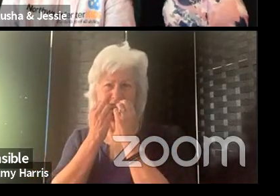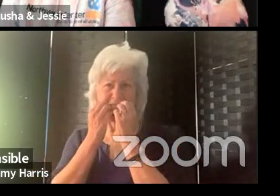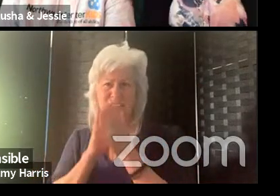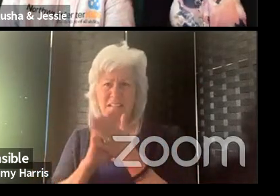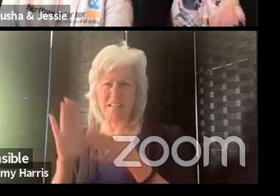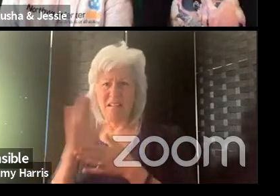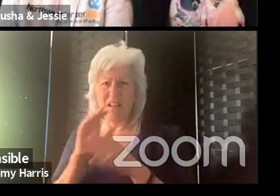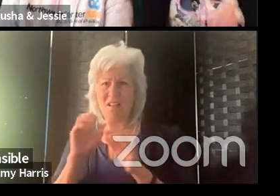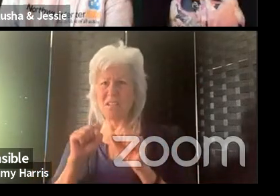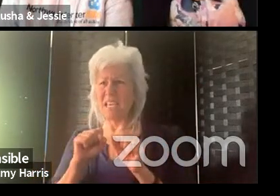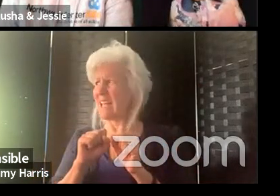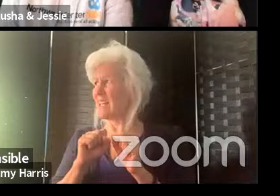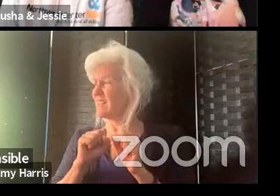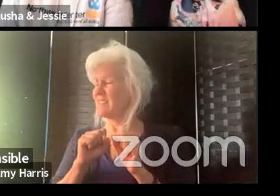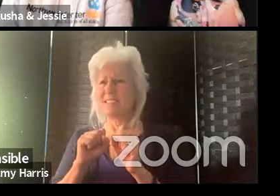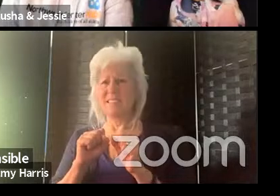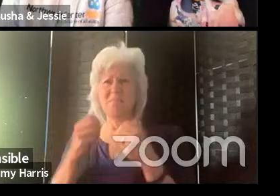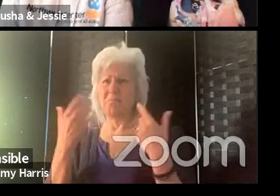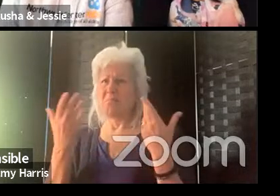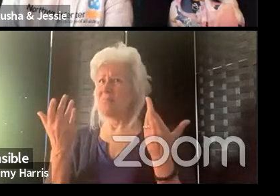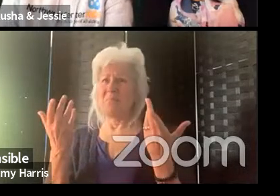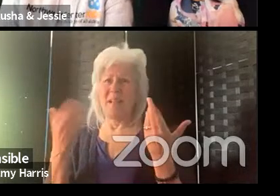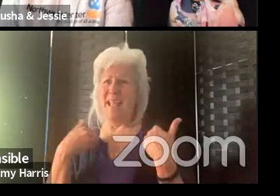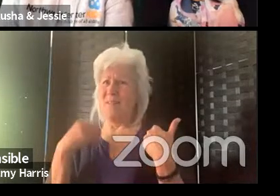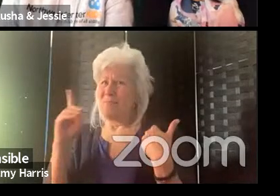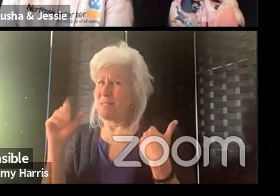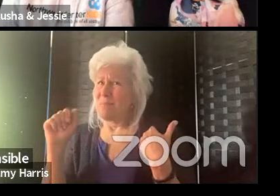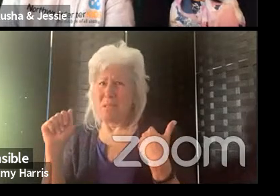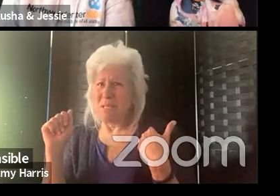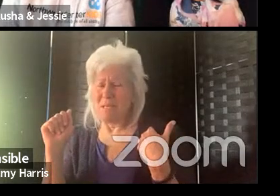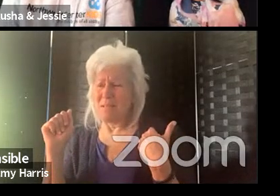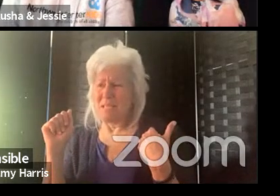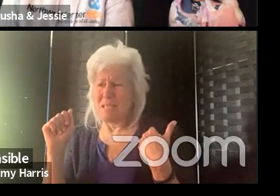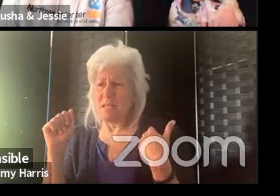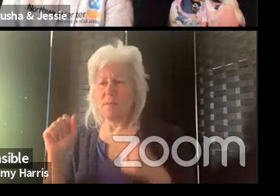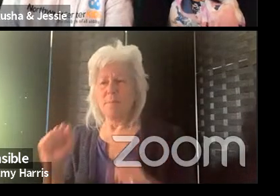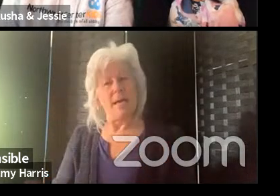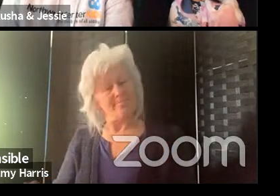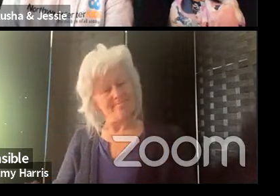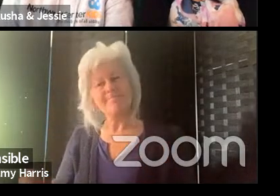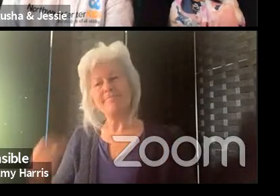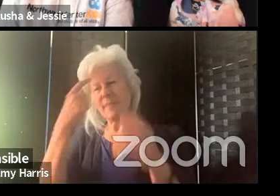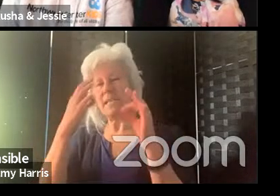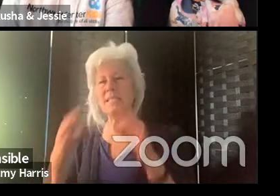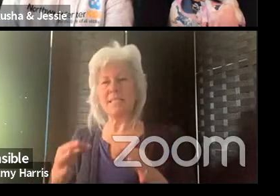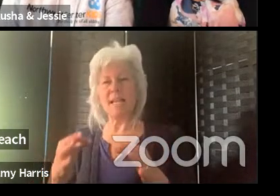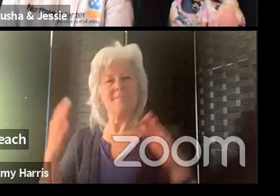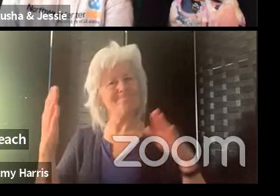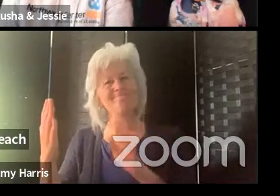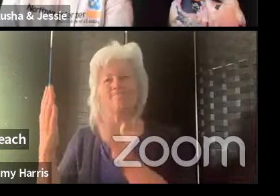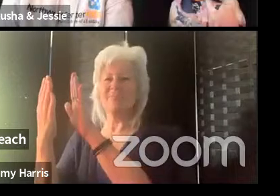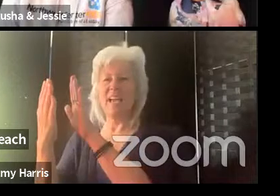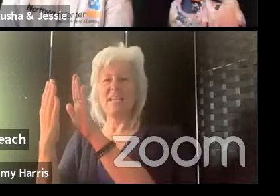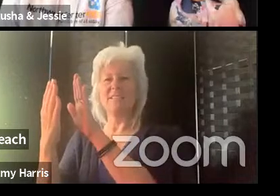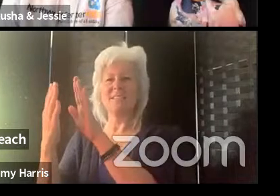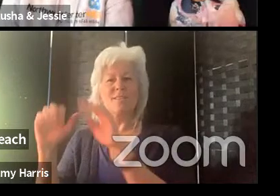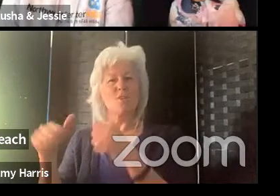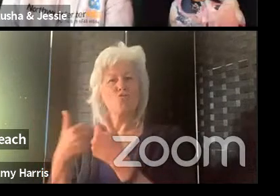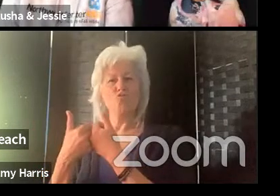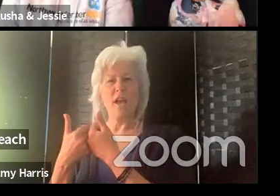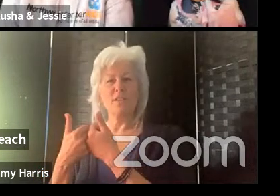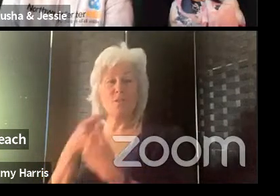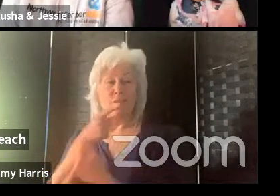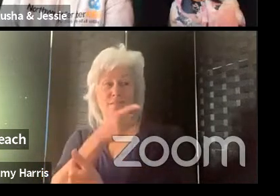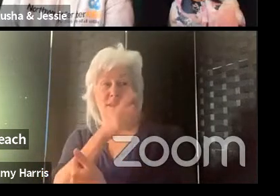and reach my dreams due to my disability, but I decided to face my challenges because of her. She always said I can do